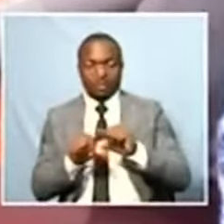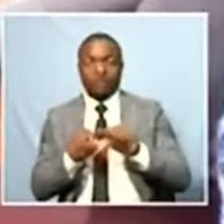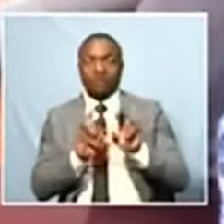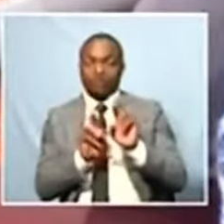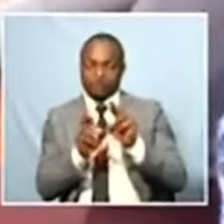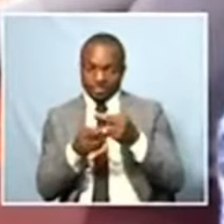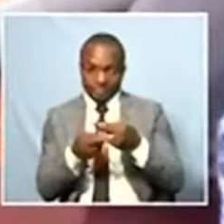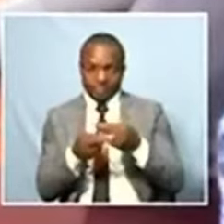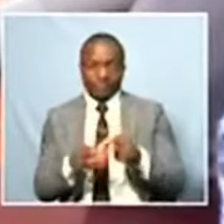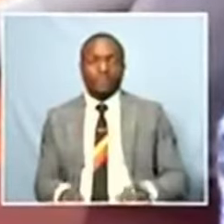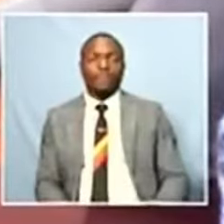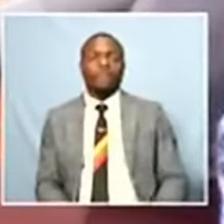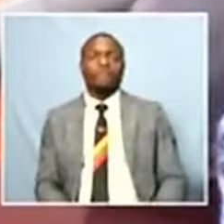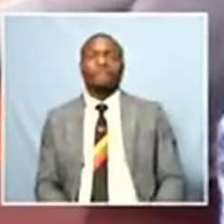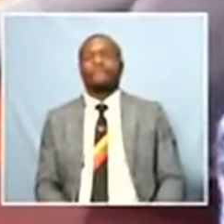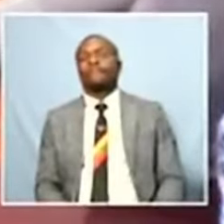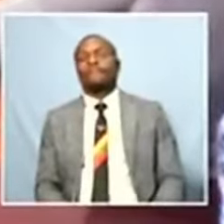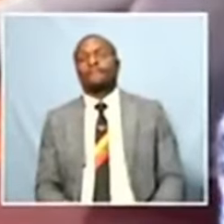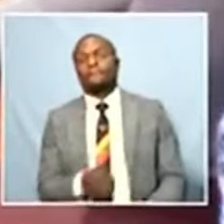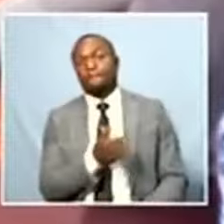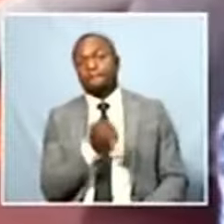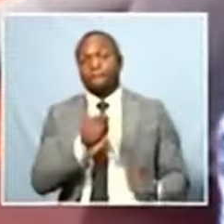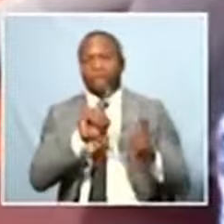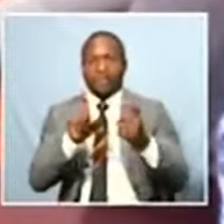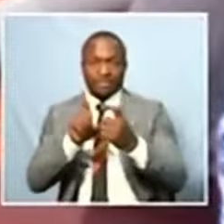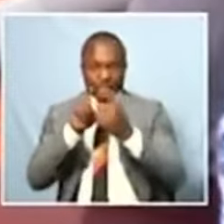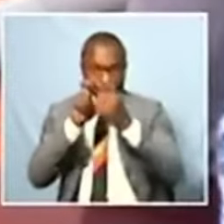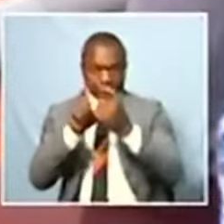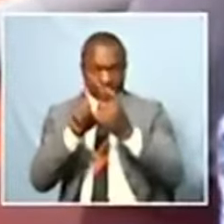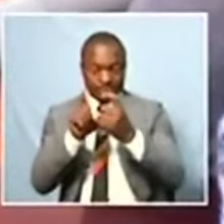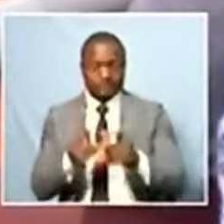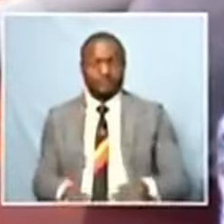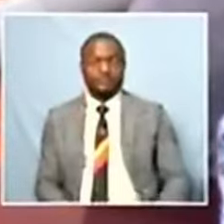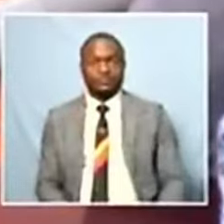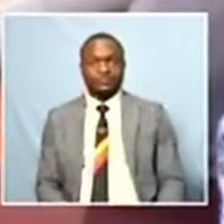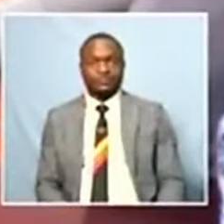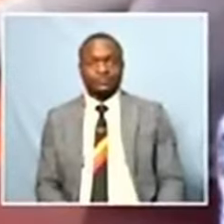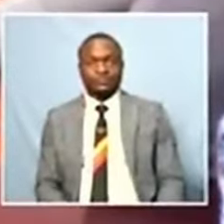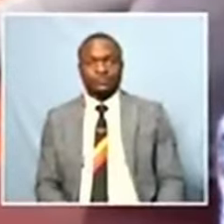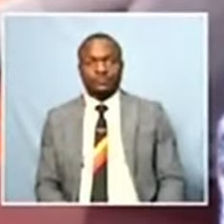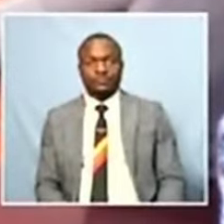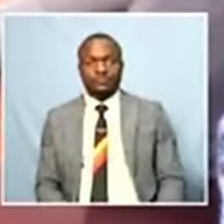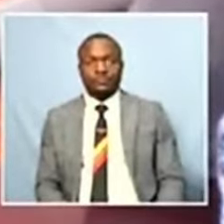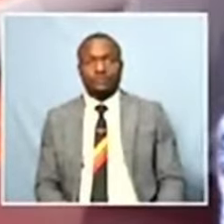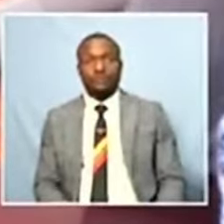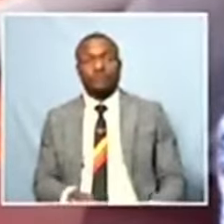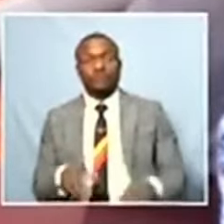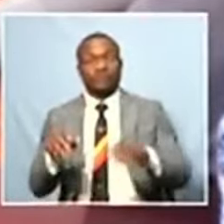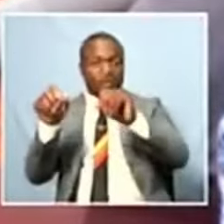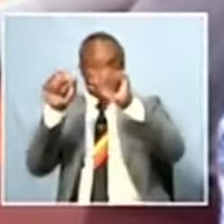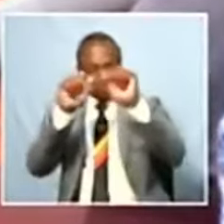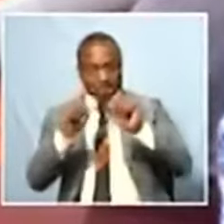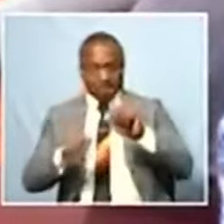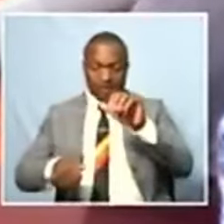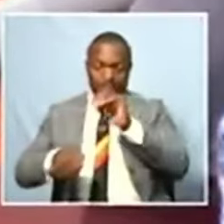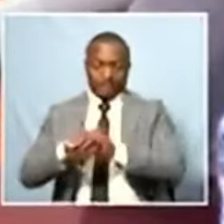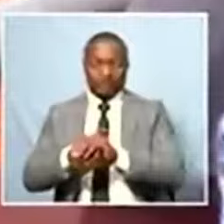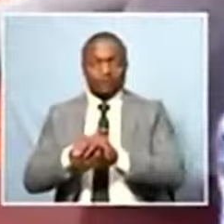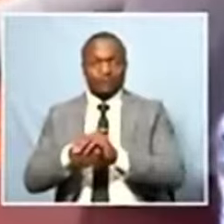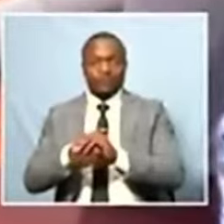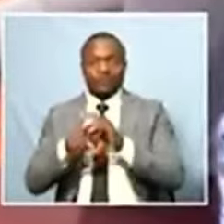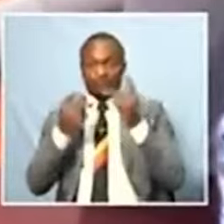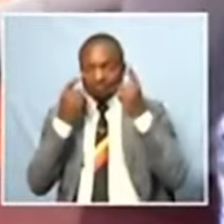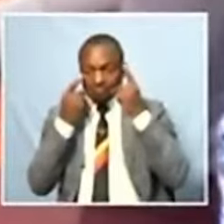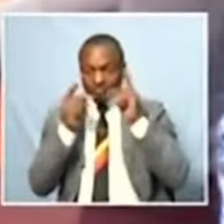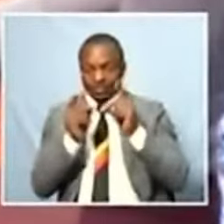reconciliations. The other challenge was the fragmented disciplinary structures for the public and private sector.